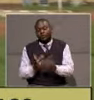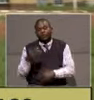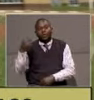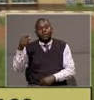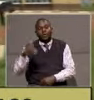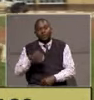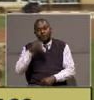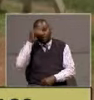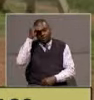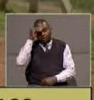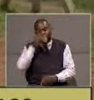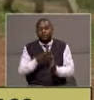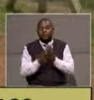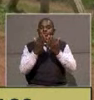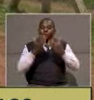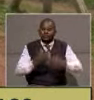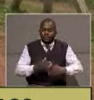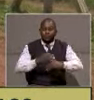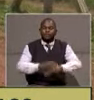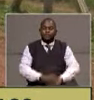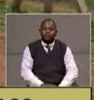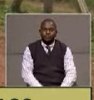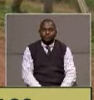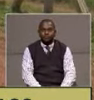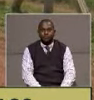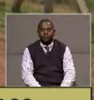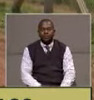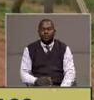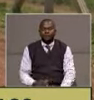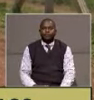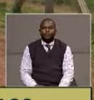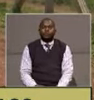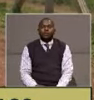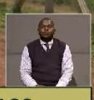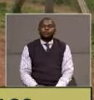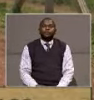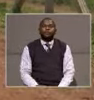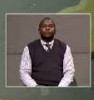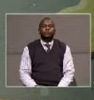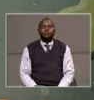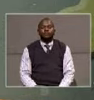education. Ivan Kahwa, UBC News in Agago District.